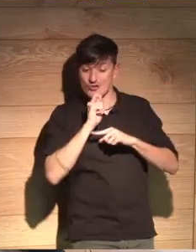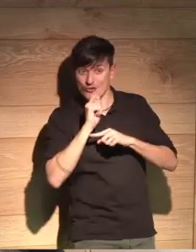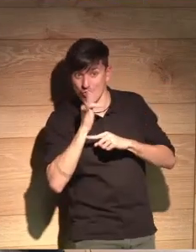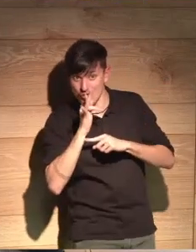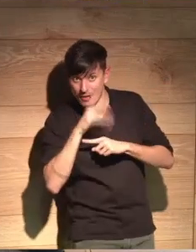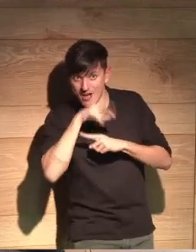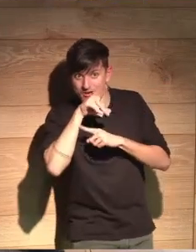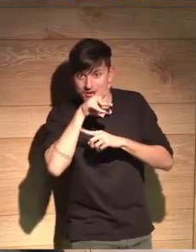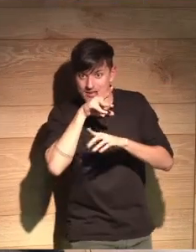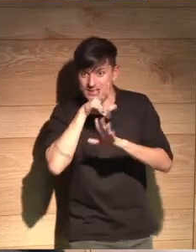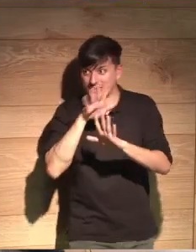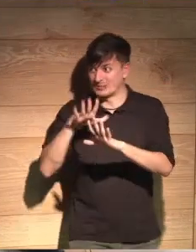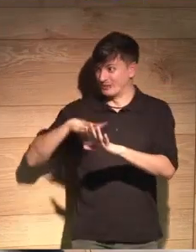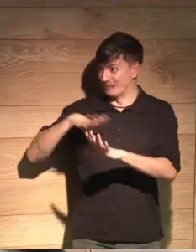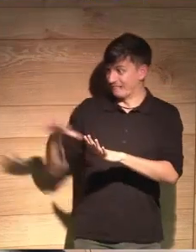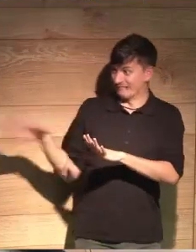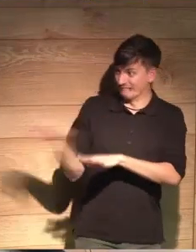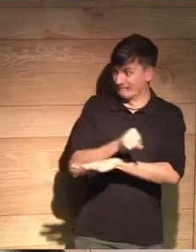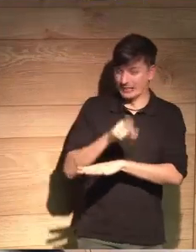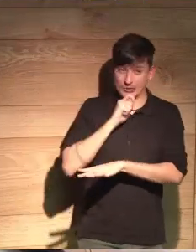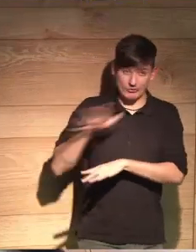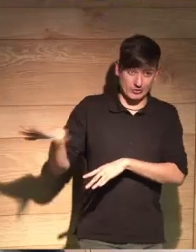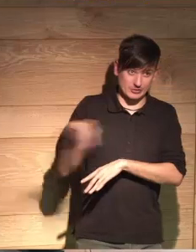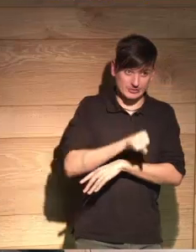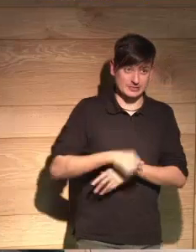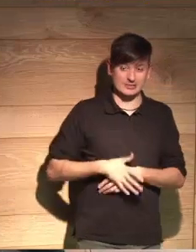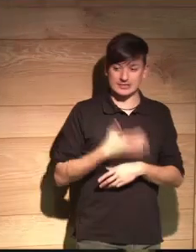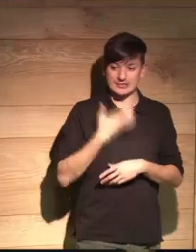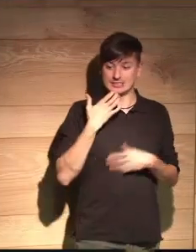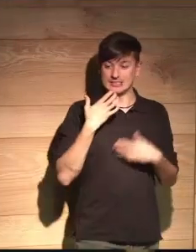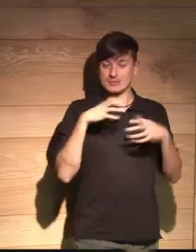Well, as I still have the mic, please take the mic.